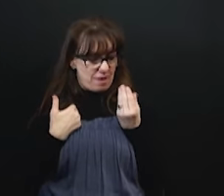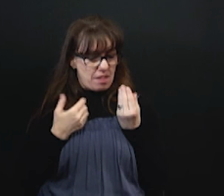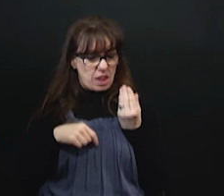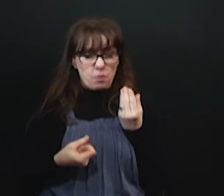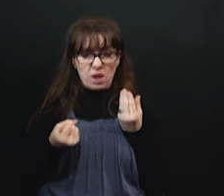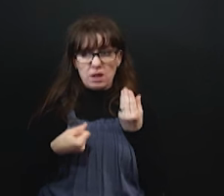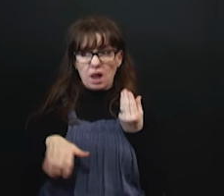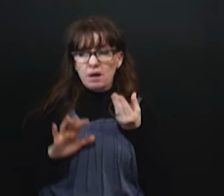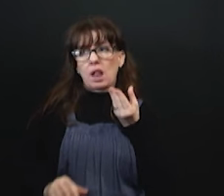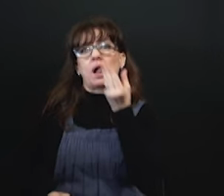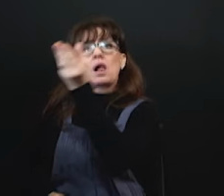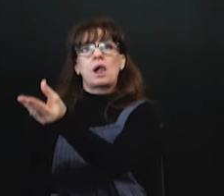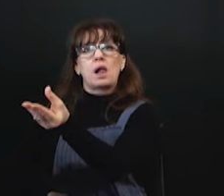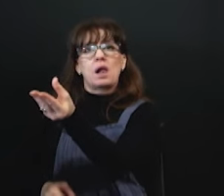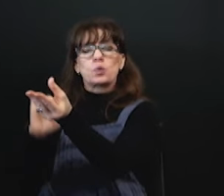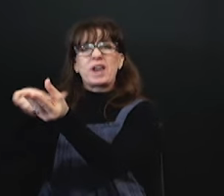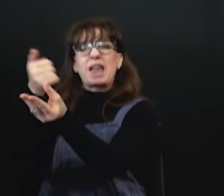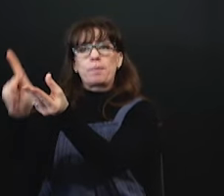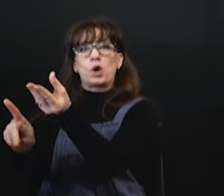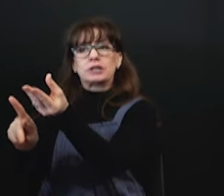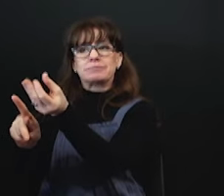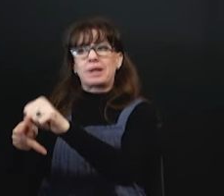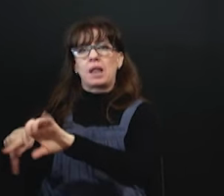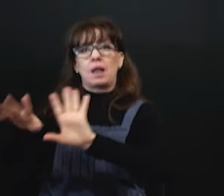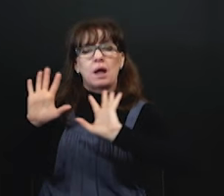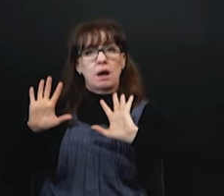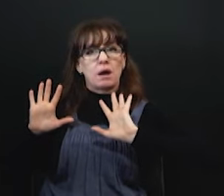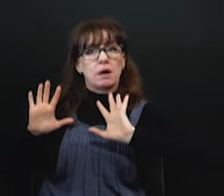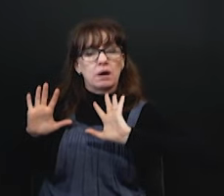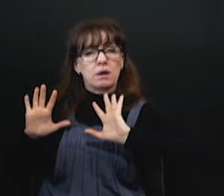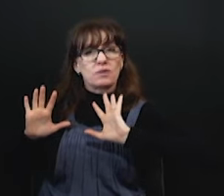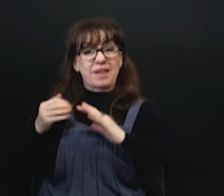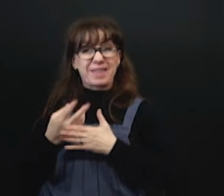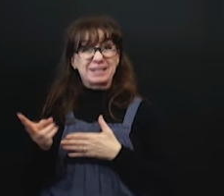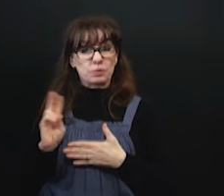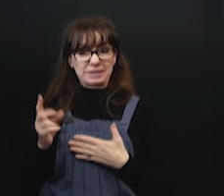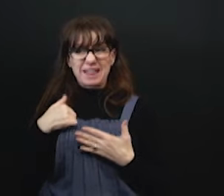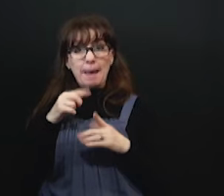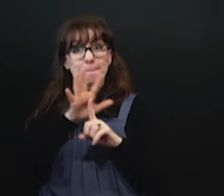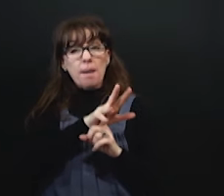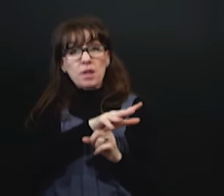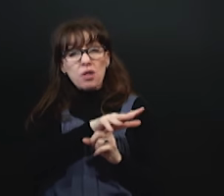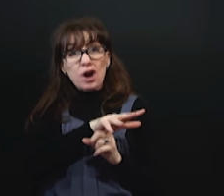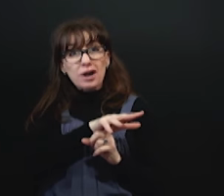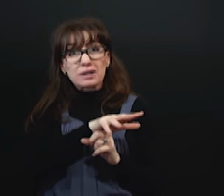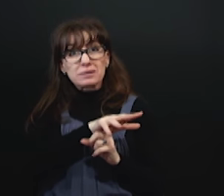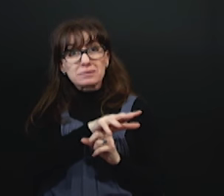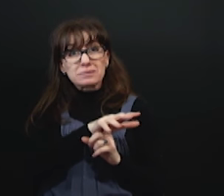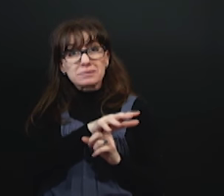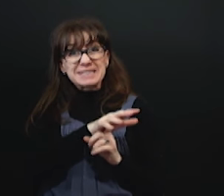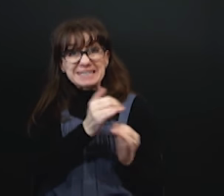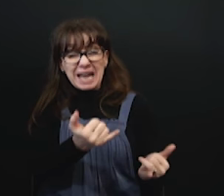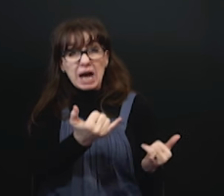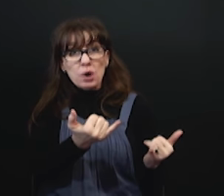something into the power of another. These last 2 weeks we've been saying, is that a very popular notion these